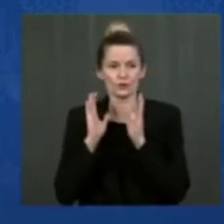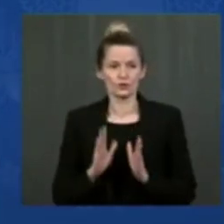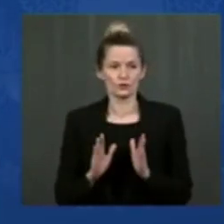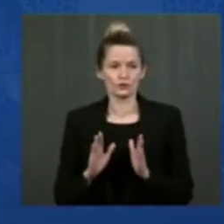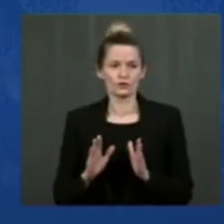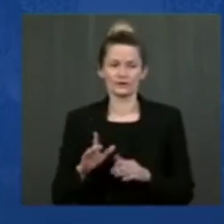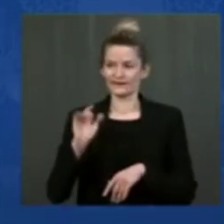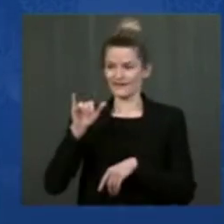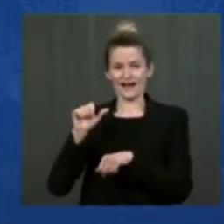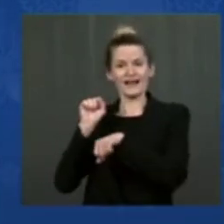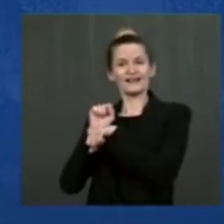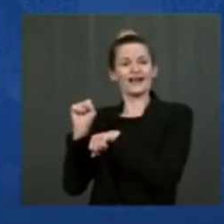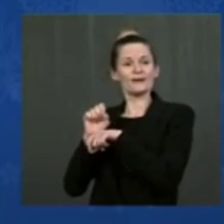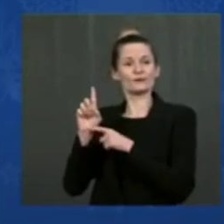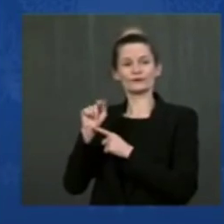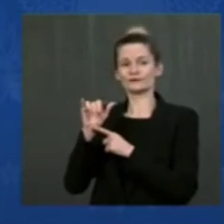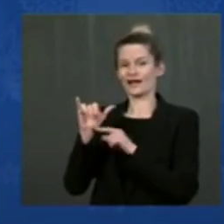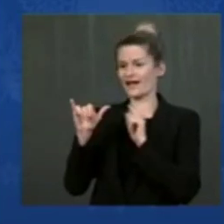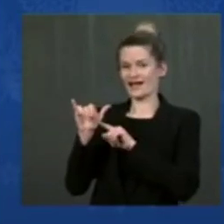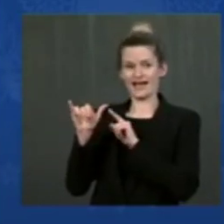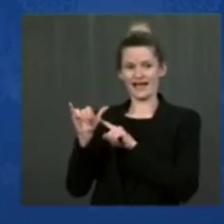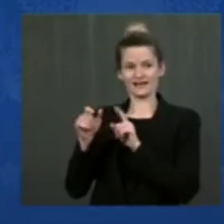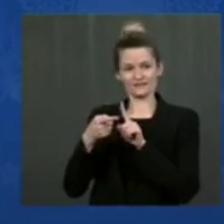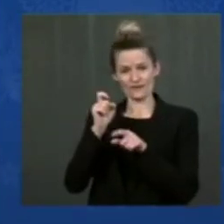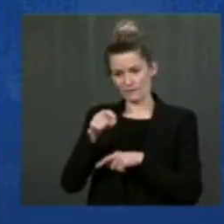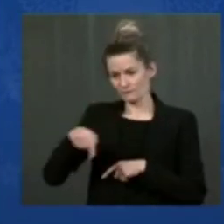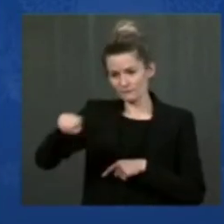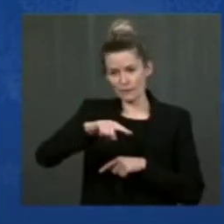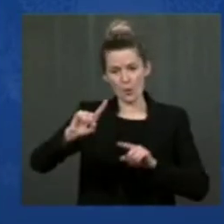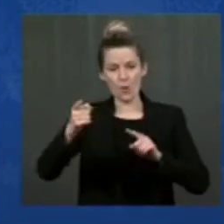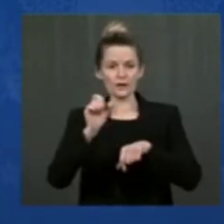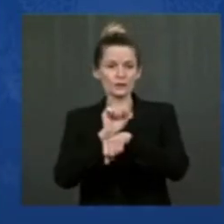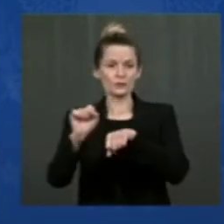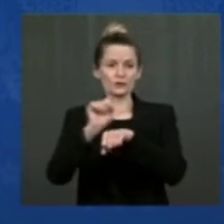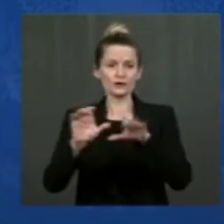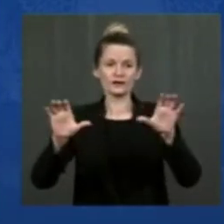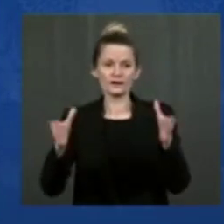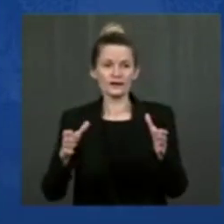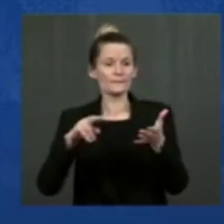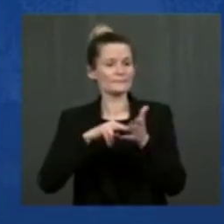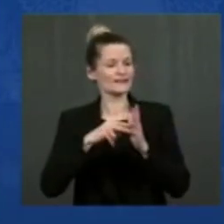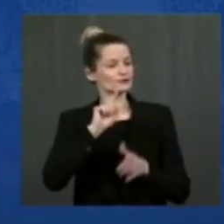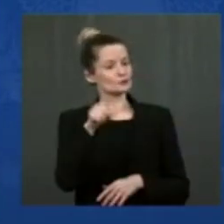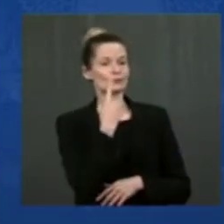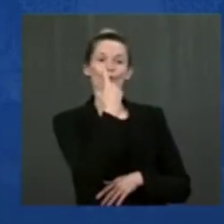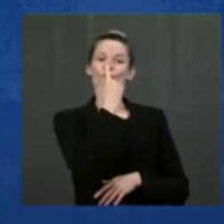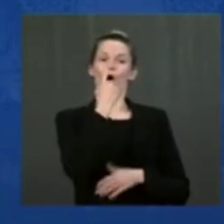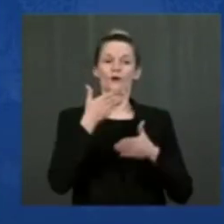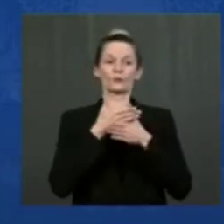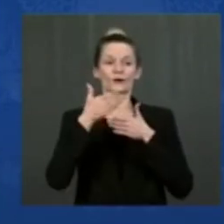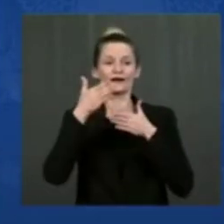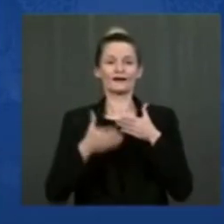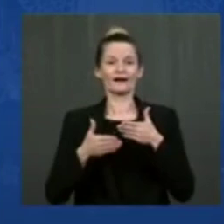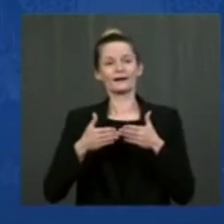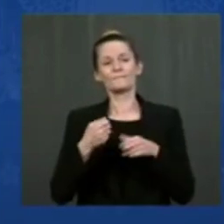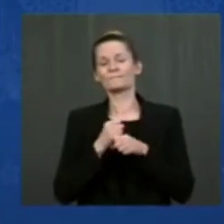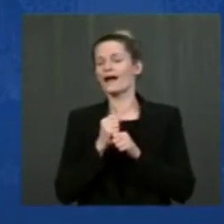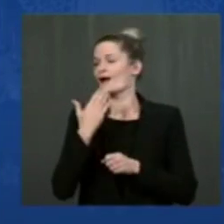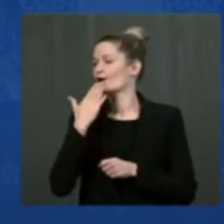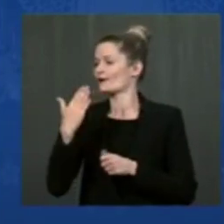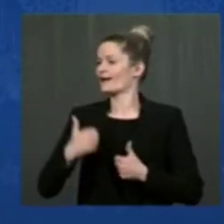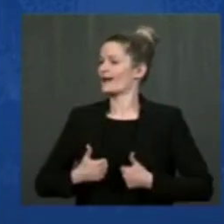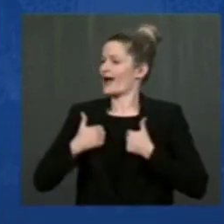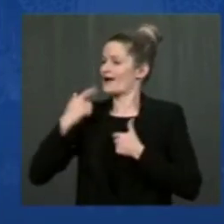labor movement brought, was the weekend, to make life better for everyone. And to meet this extraordinary